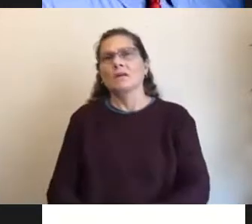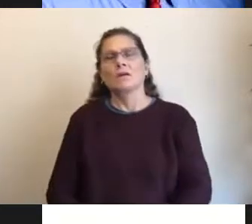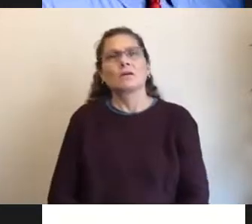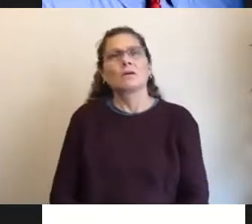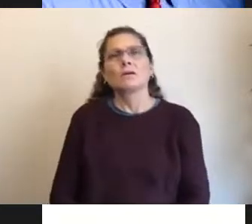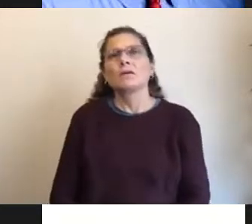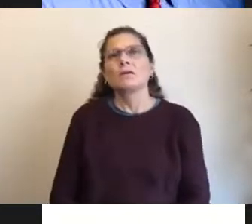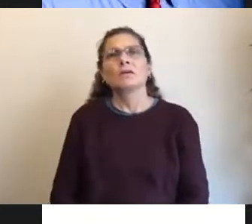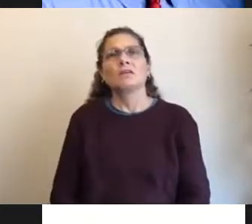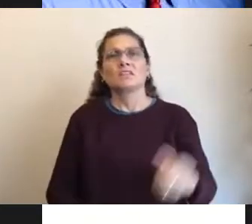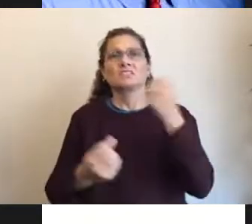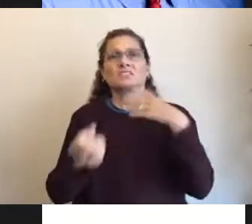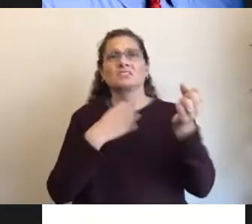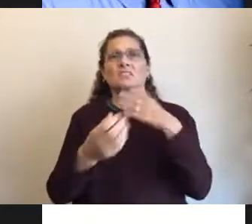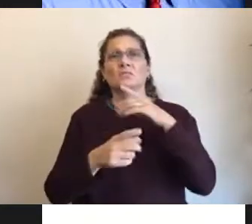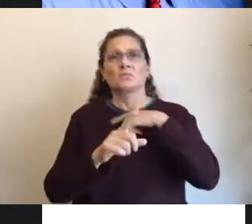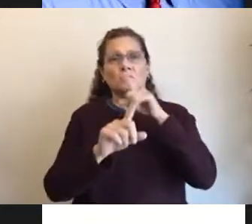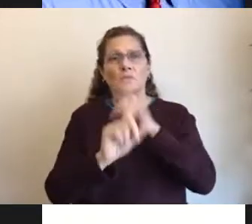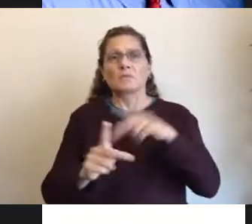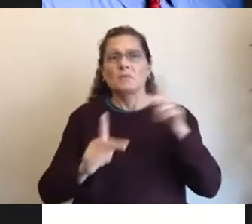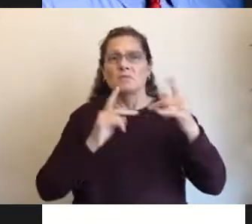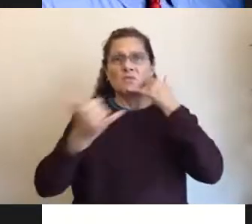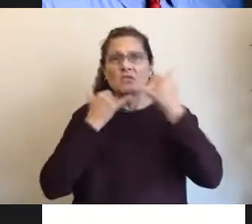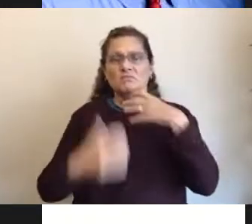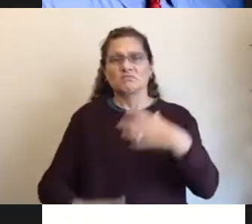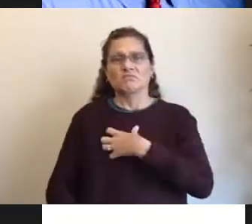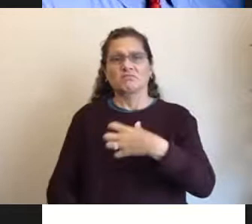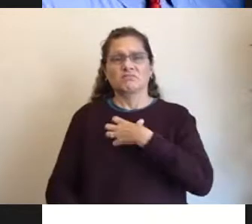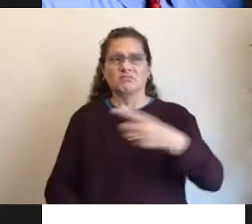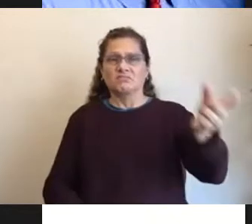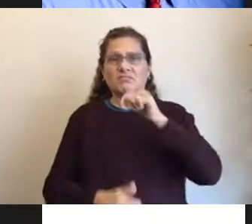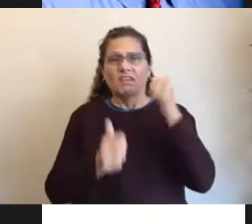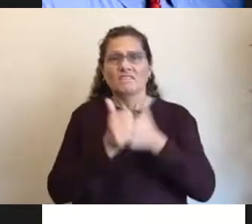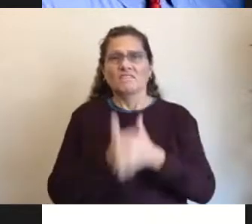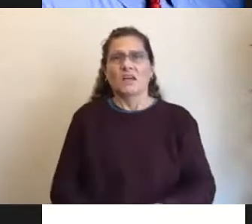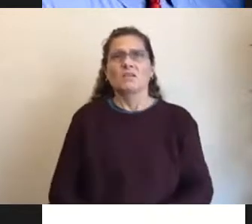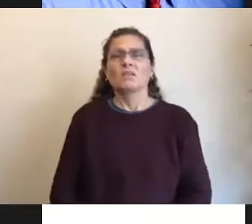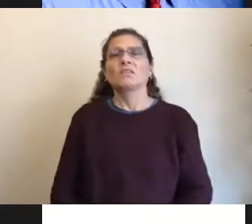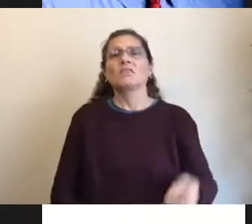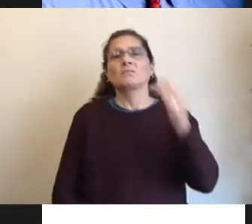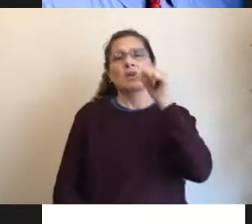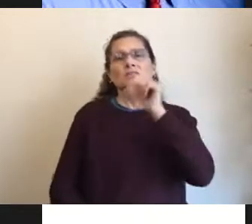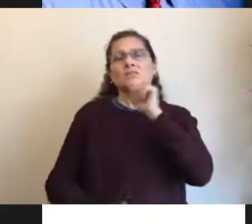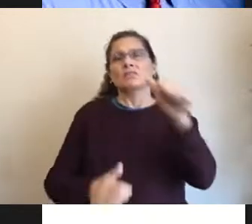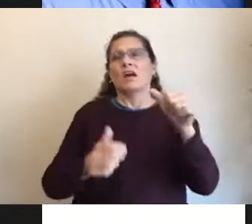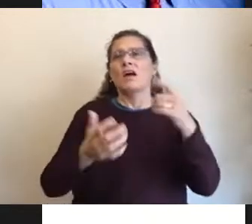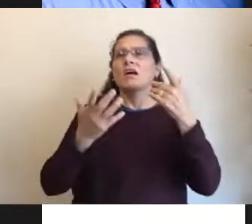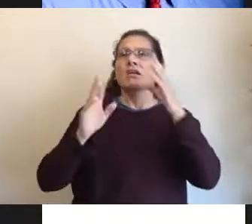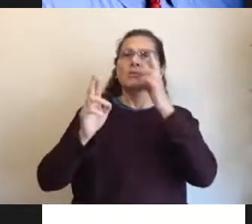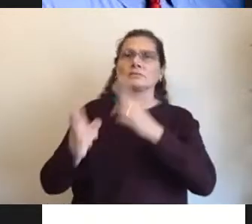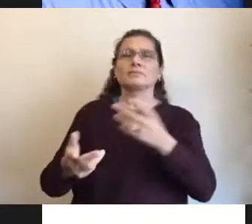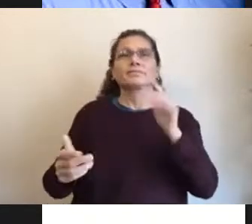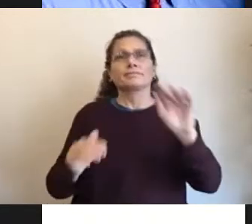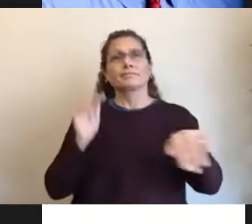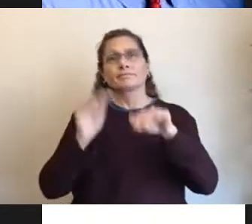complaints regarding particular establishments that are non-compliant. So we will continue to do that work